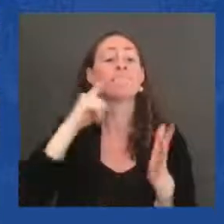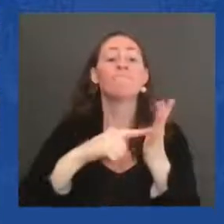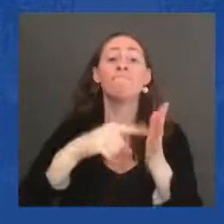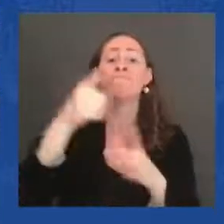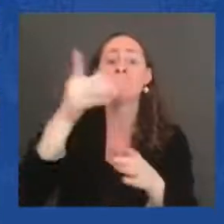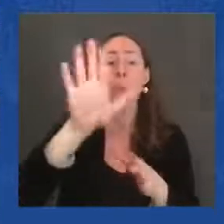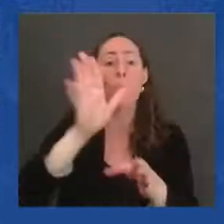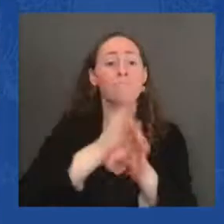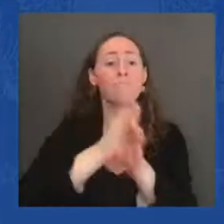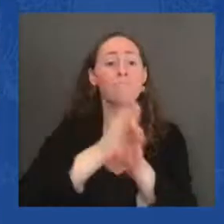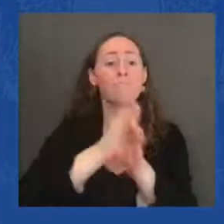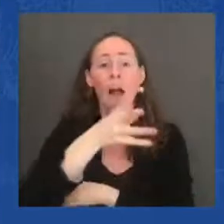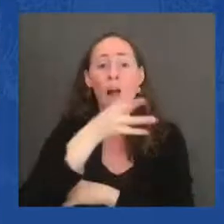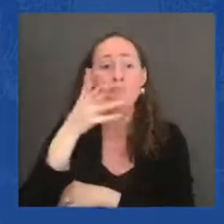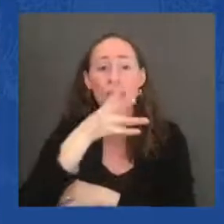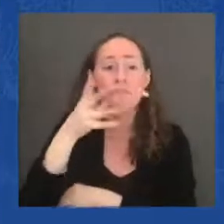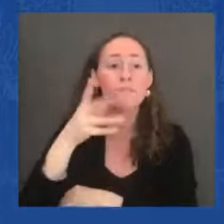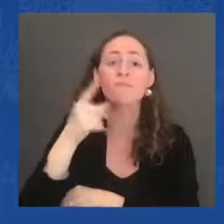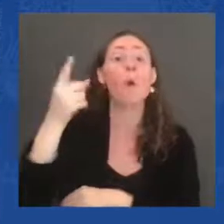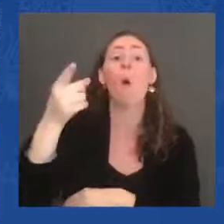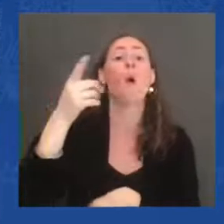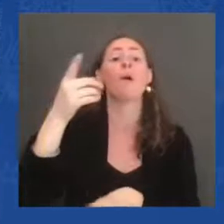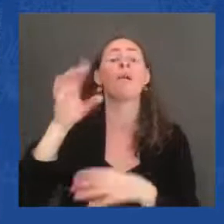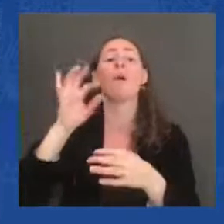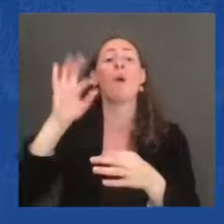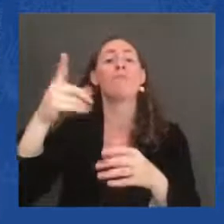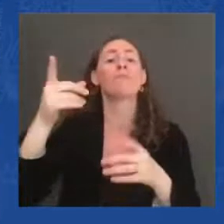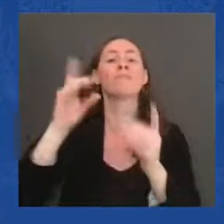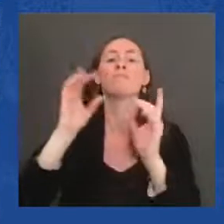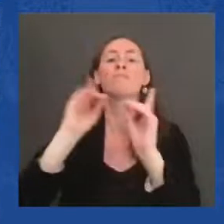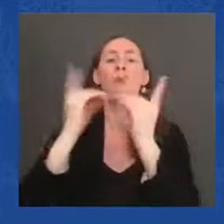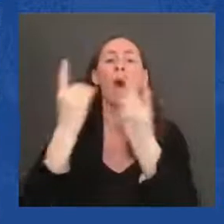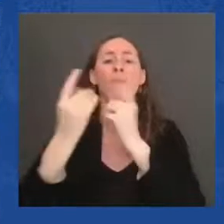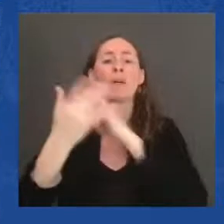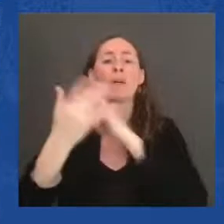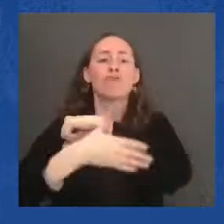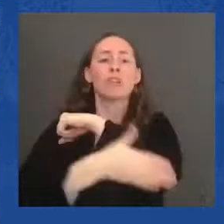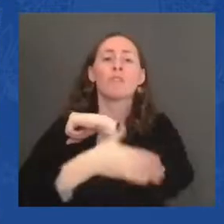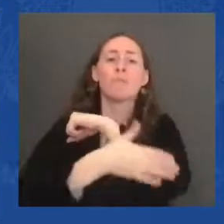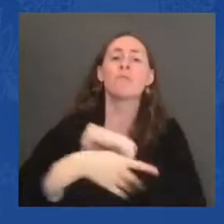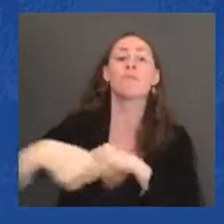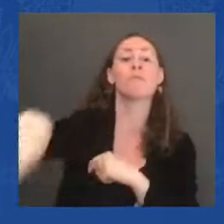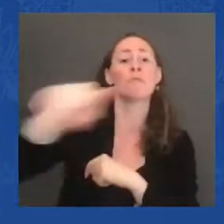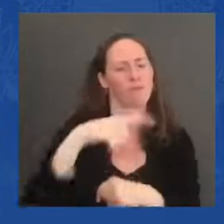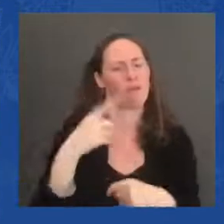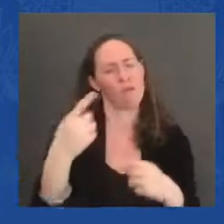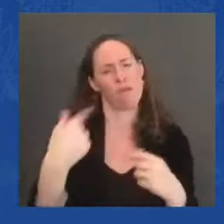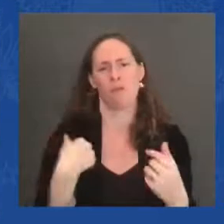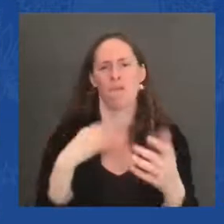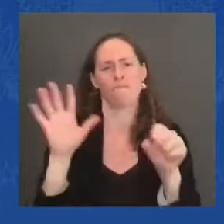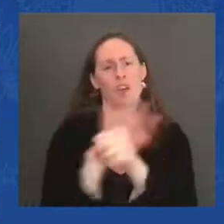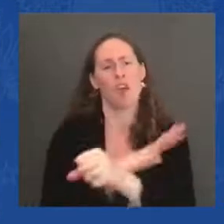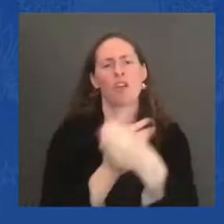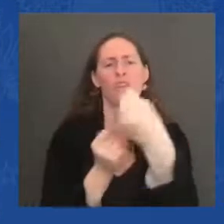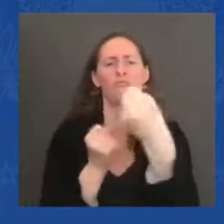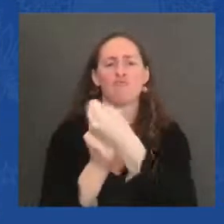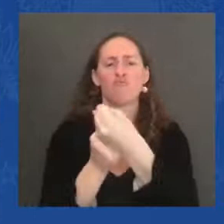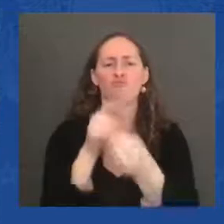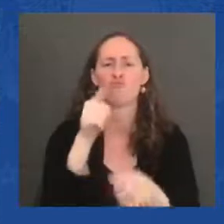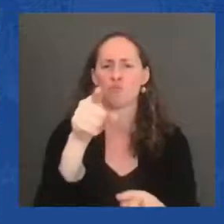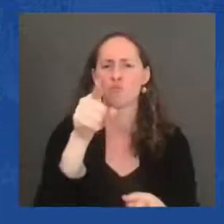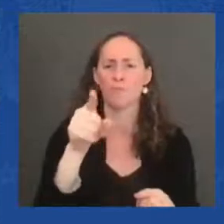to acknowledge Senator Risch and Crapo can't be here, and Senator Wyden